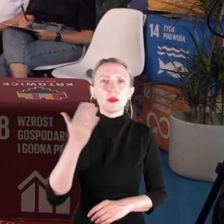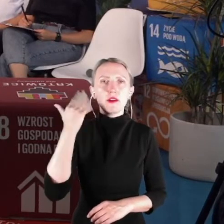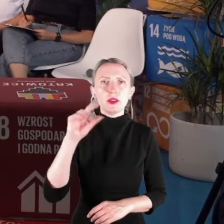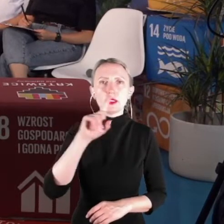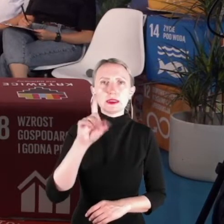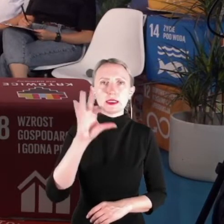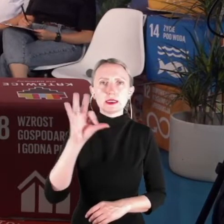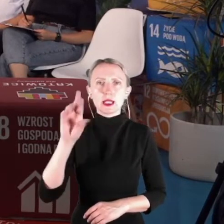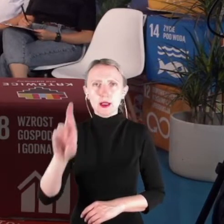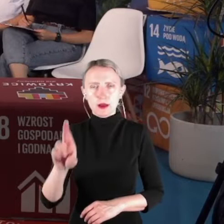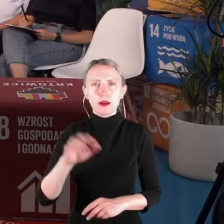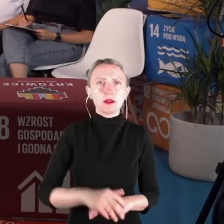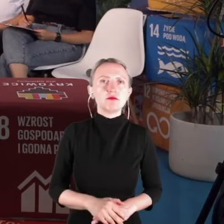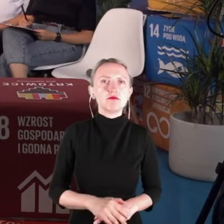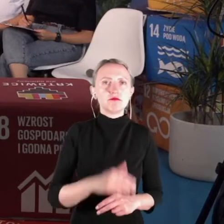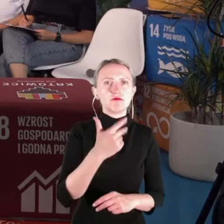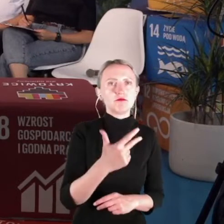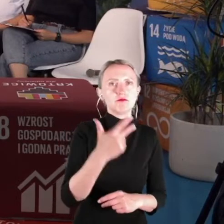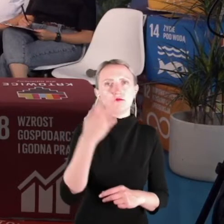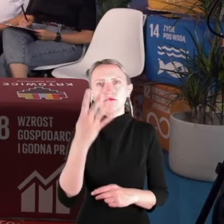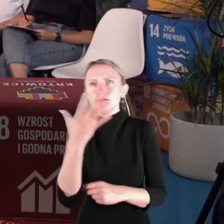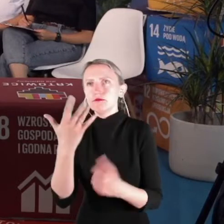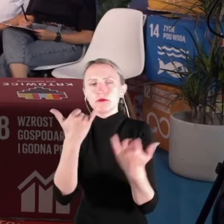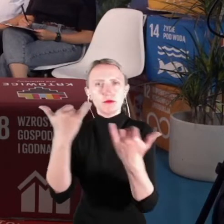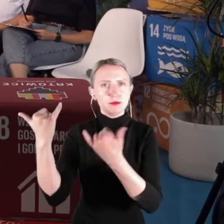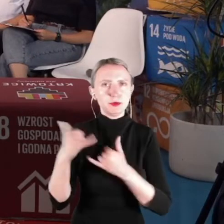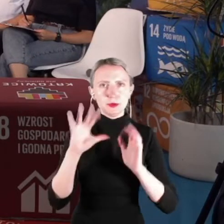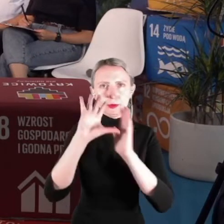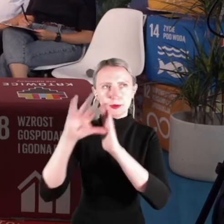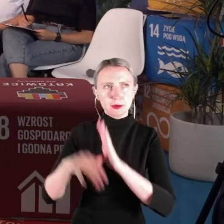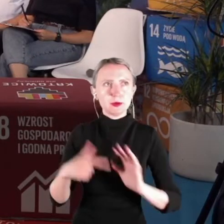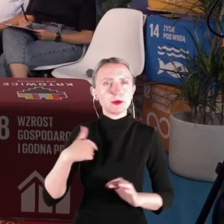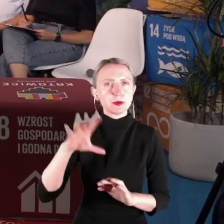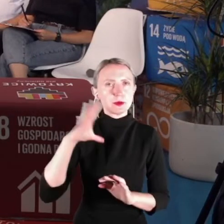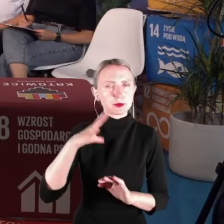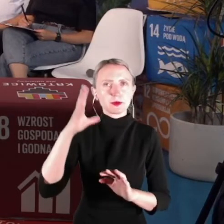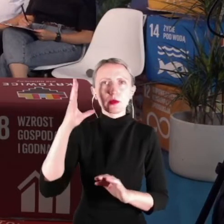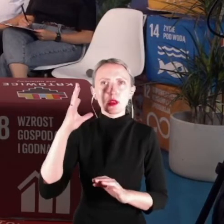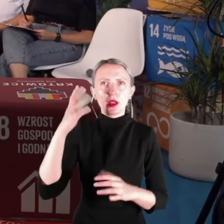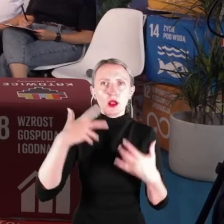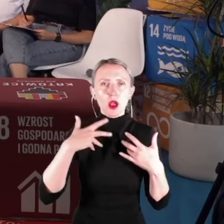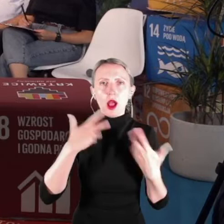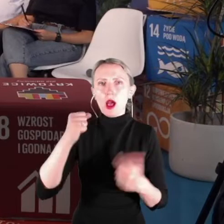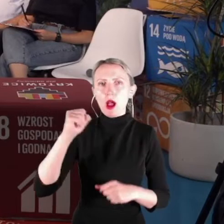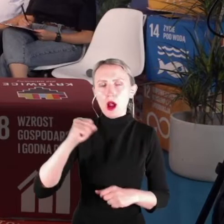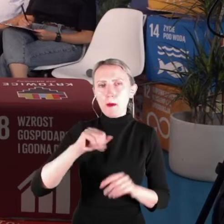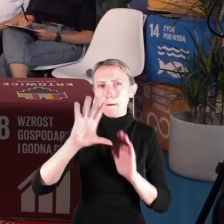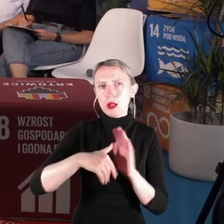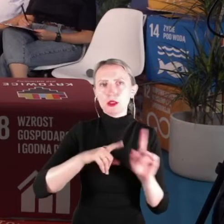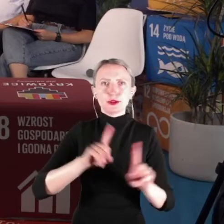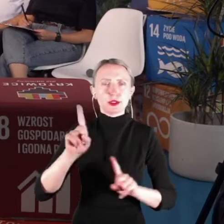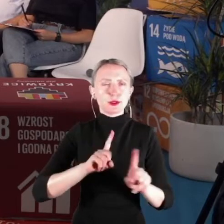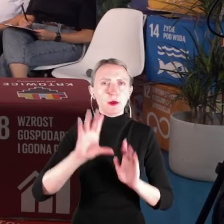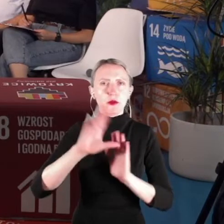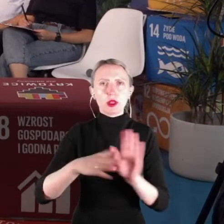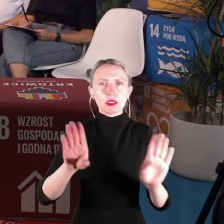and often those were closed towns, off-map towns, or towns with military purpose. So this is the kind of the slide that shows somehow